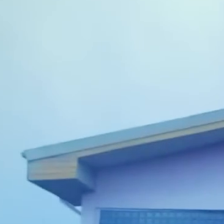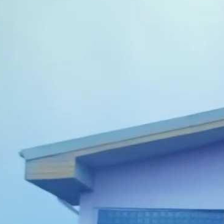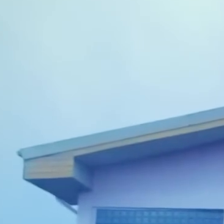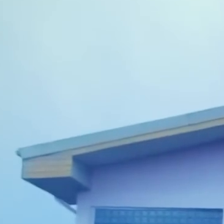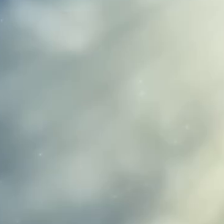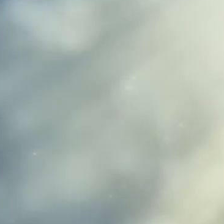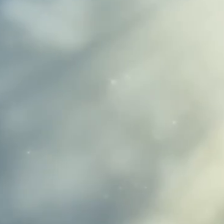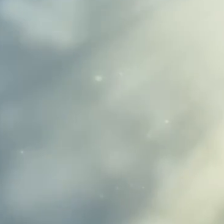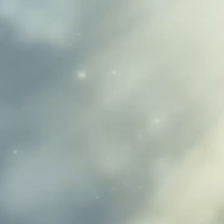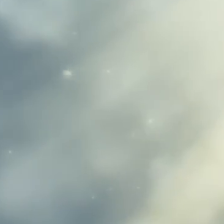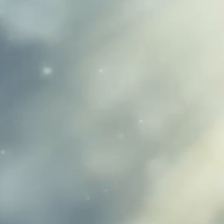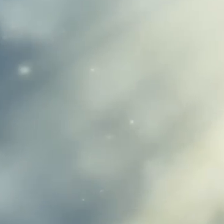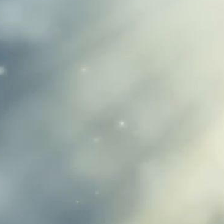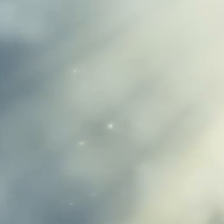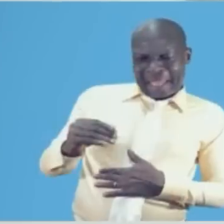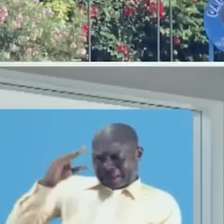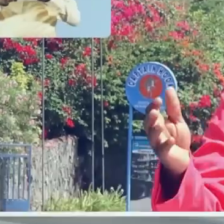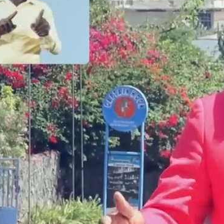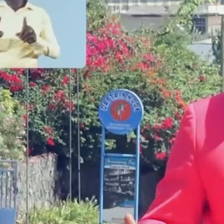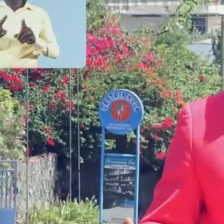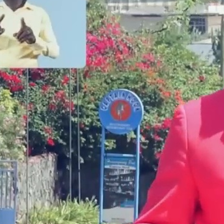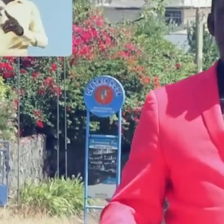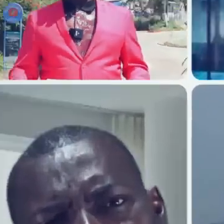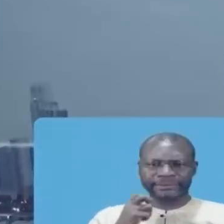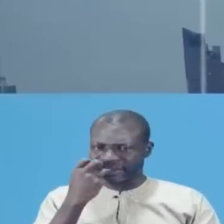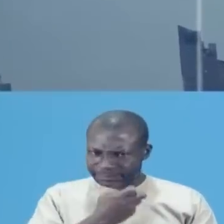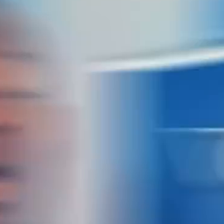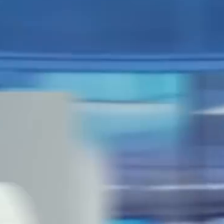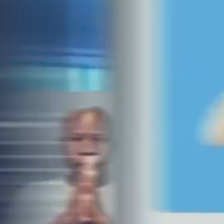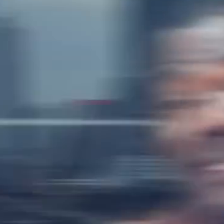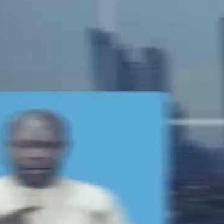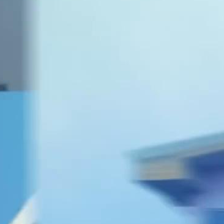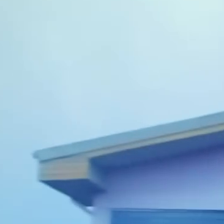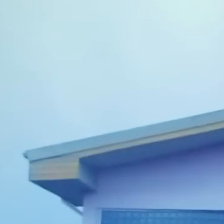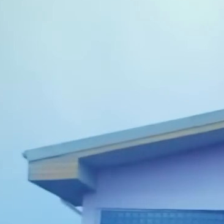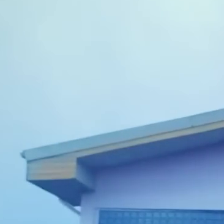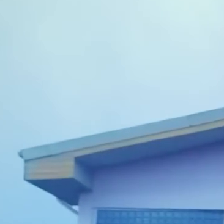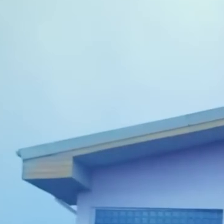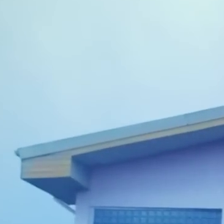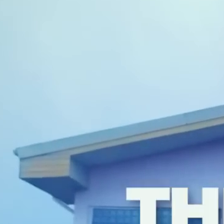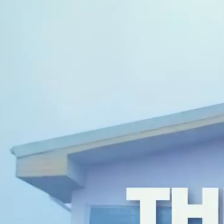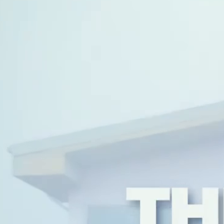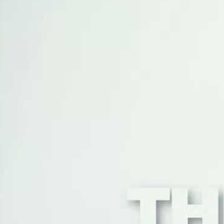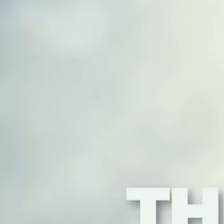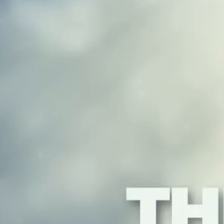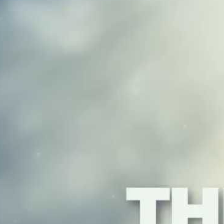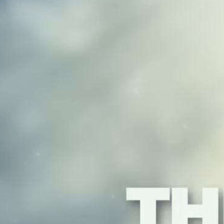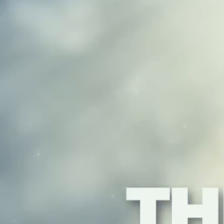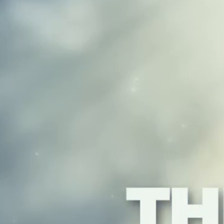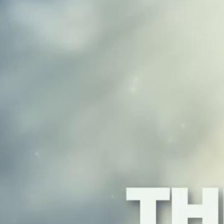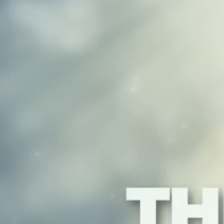great might. There is a God. There is a God. He is alive. He is alive. In